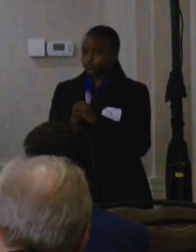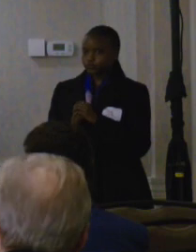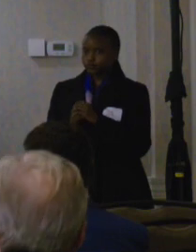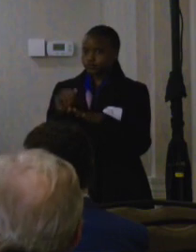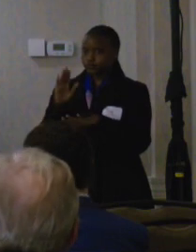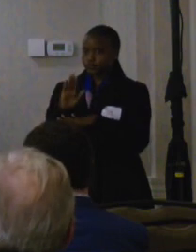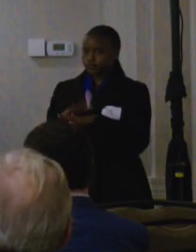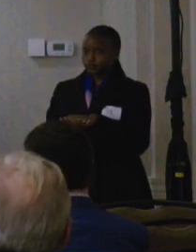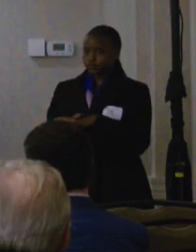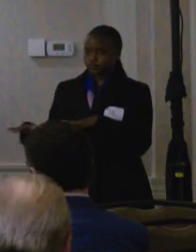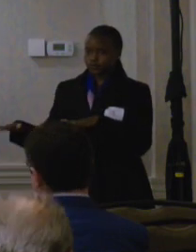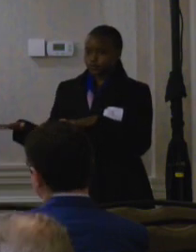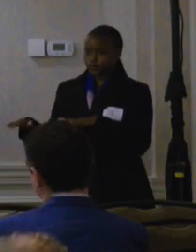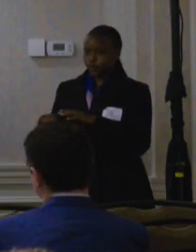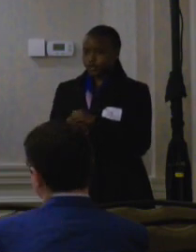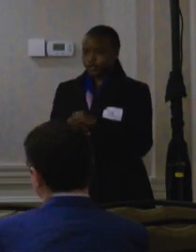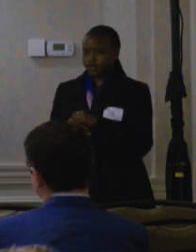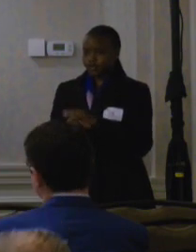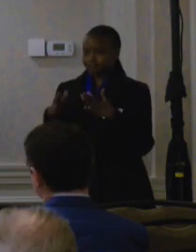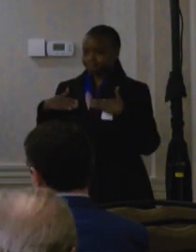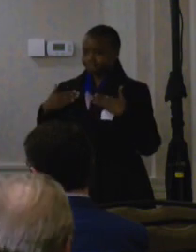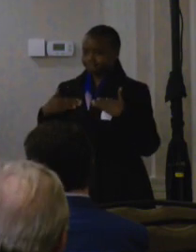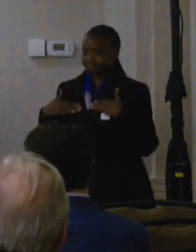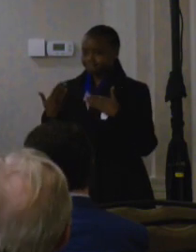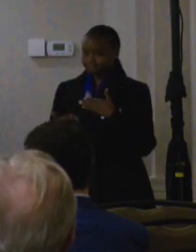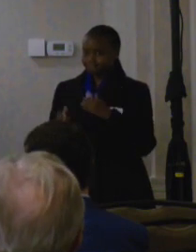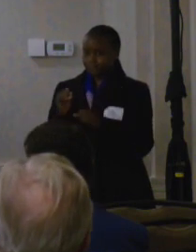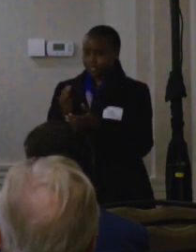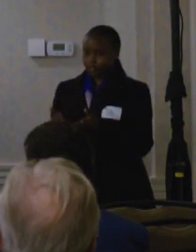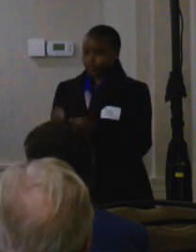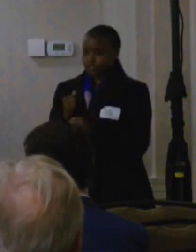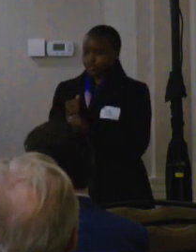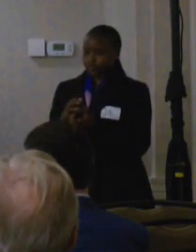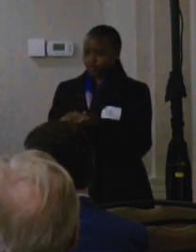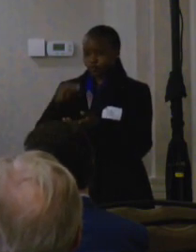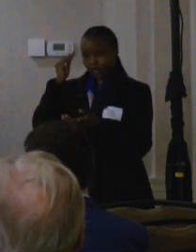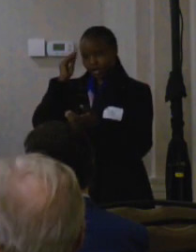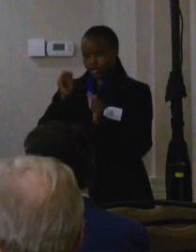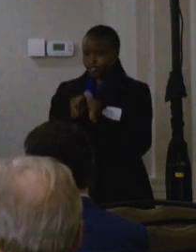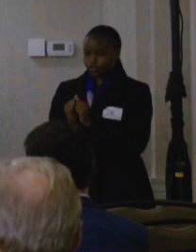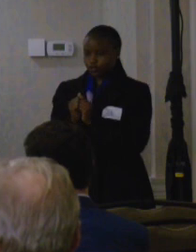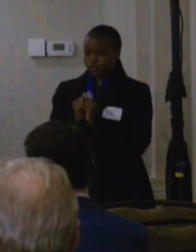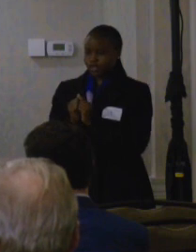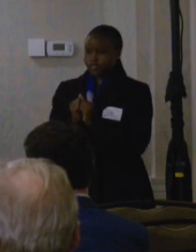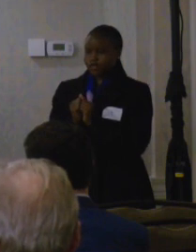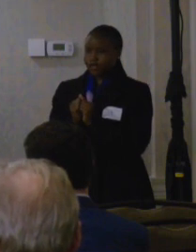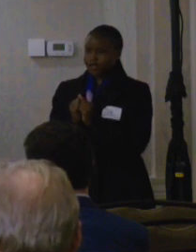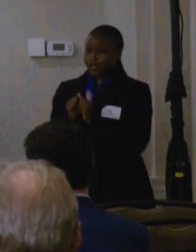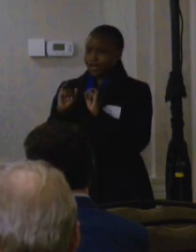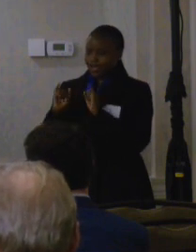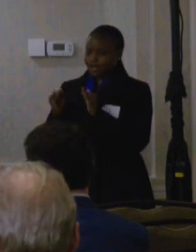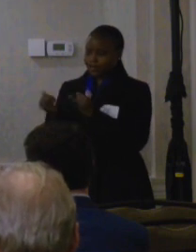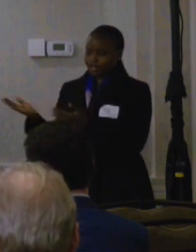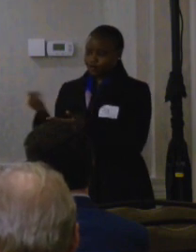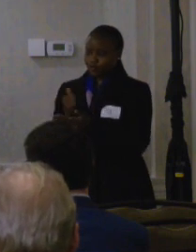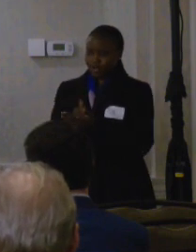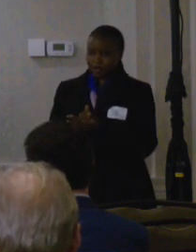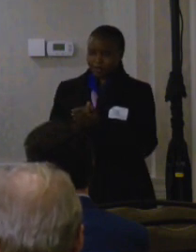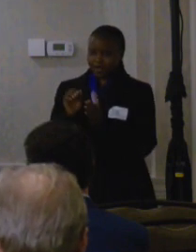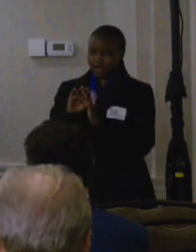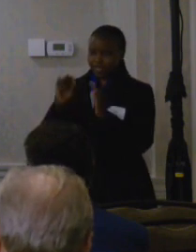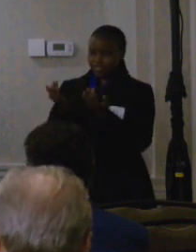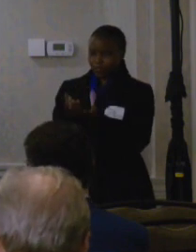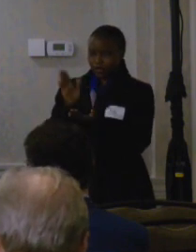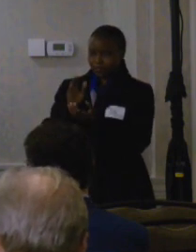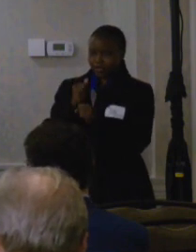Good morning, and it's a pleasure to be here today to learn together. I'm a newcomer at the World Bank. I've been working there